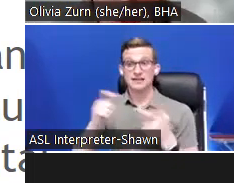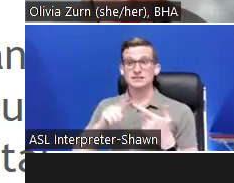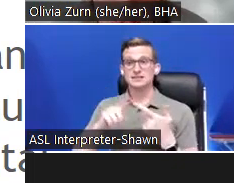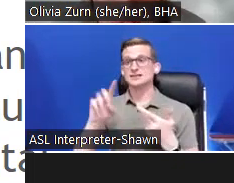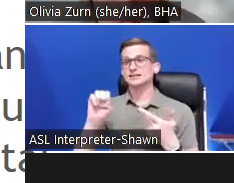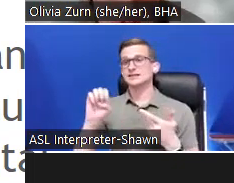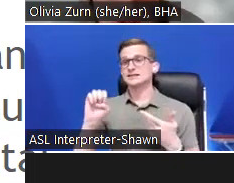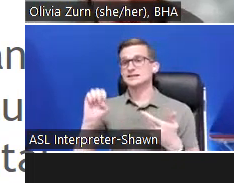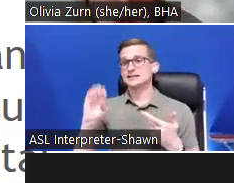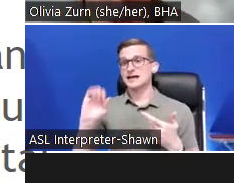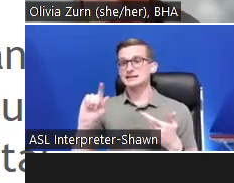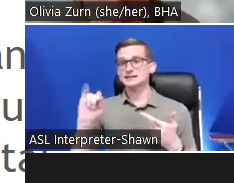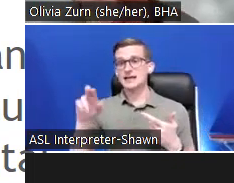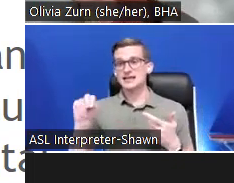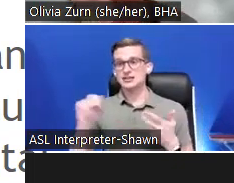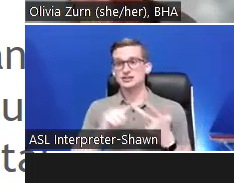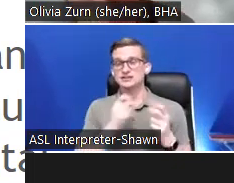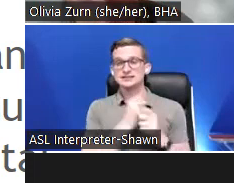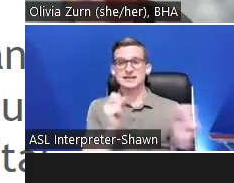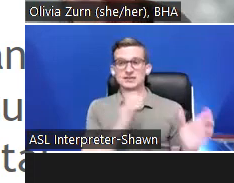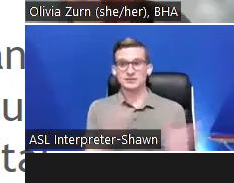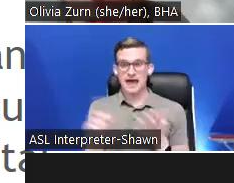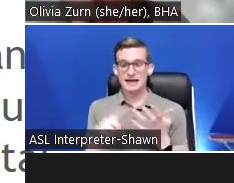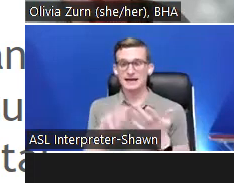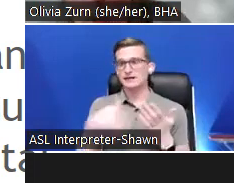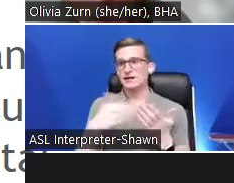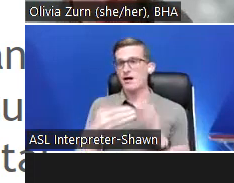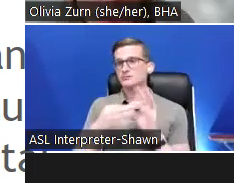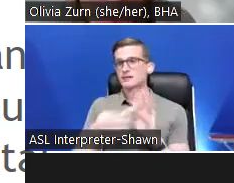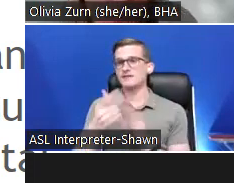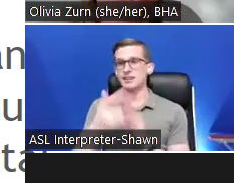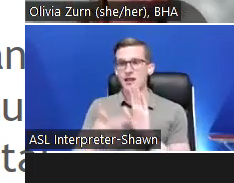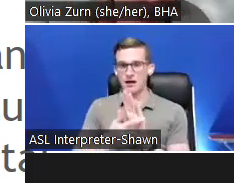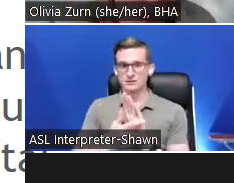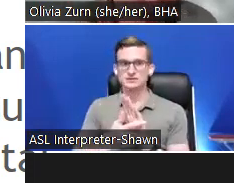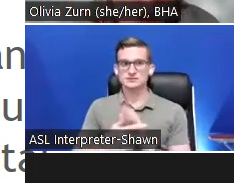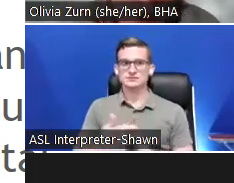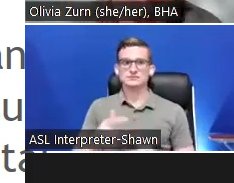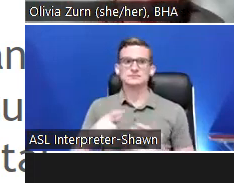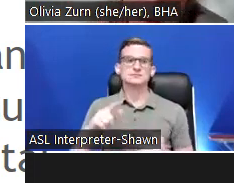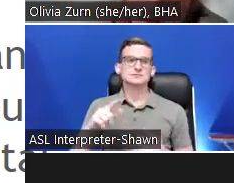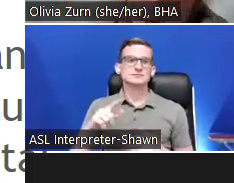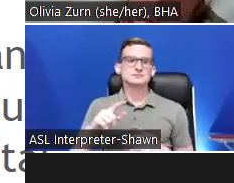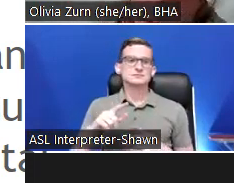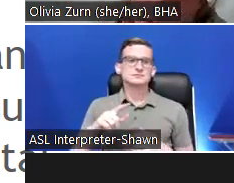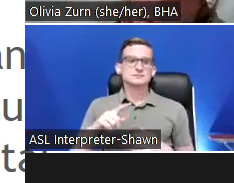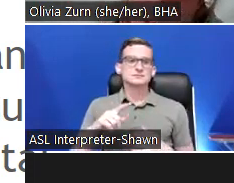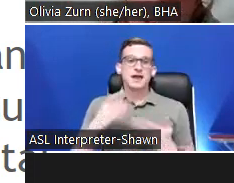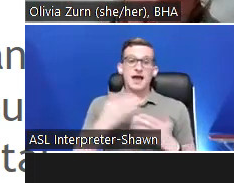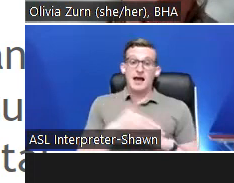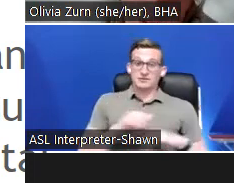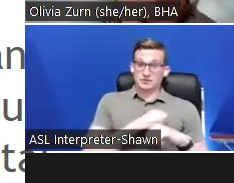laws and provisions. And once the training is complete, this individual can lead a crisis response. And lastly, we have our paired mobile